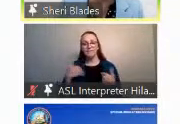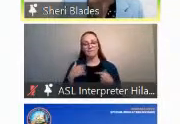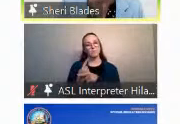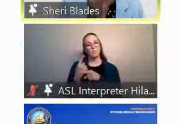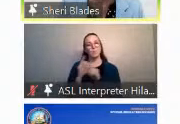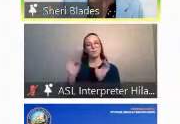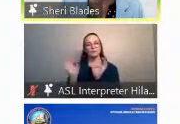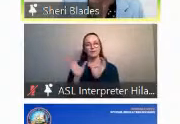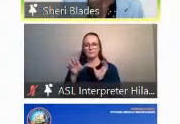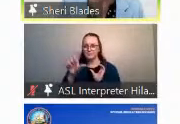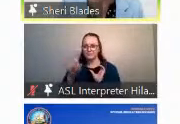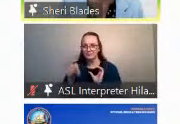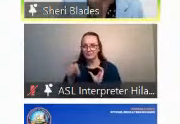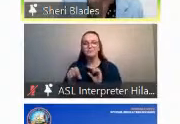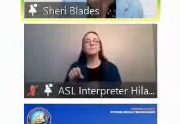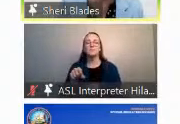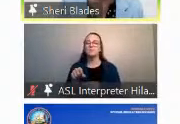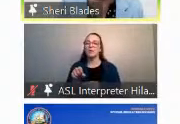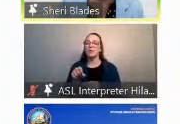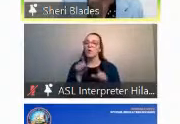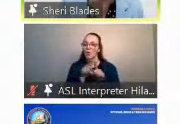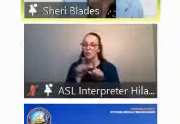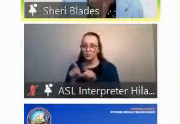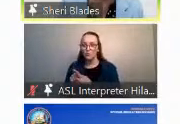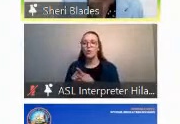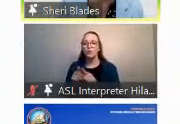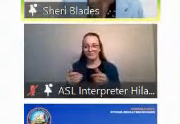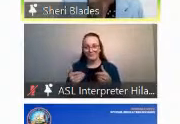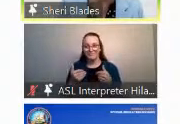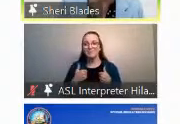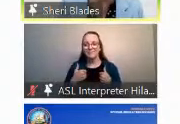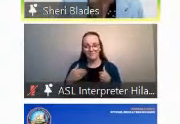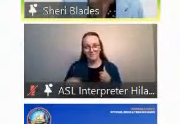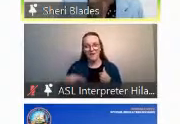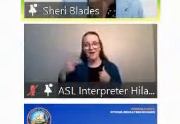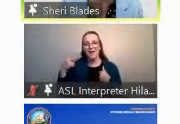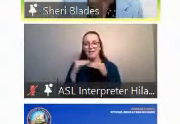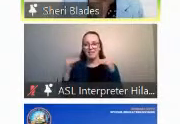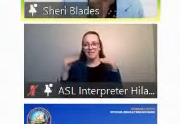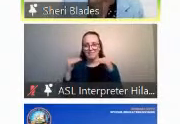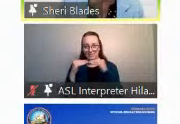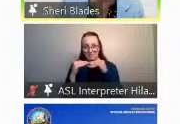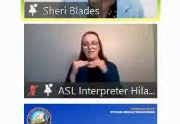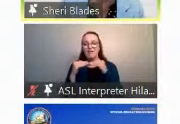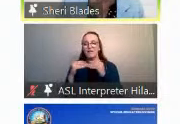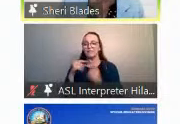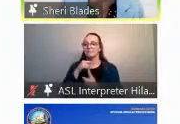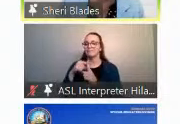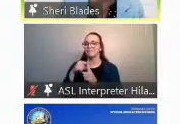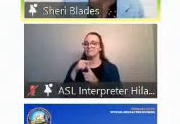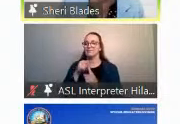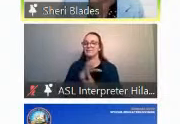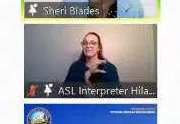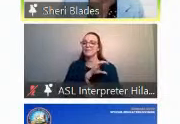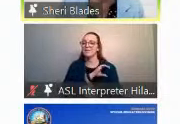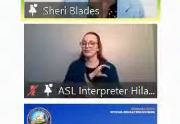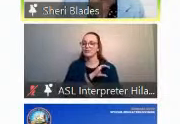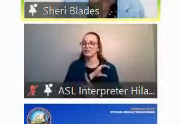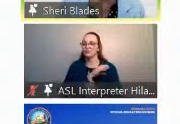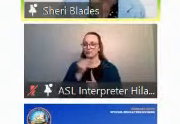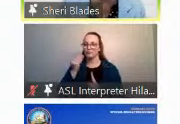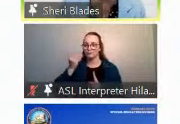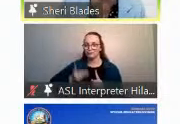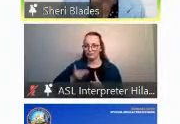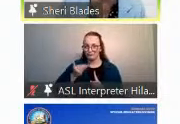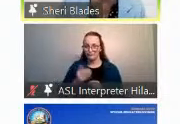and certificates, but also possessing a high level of positive character traits.